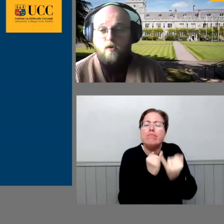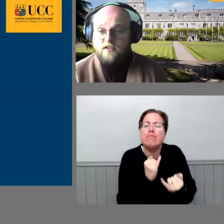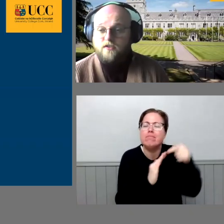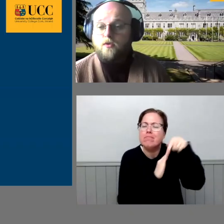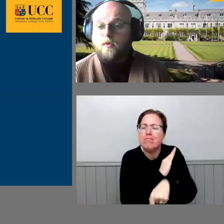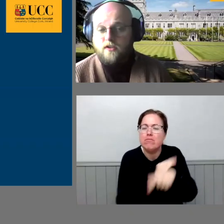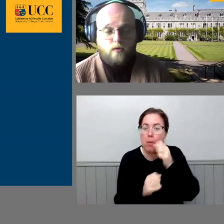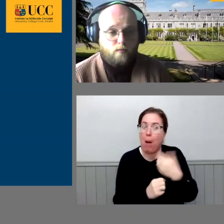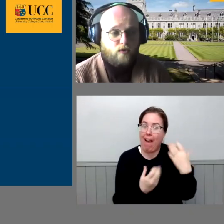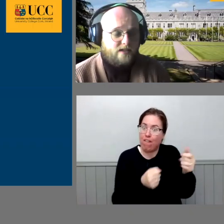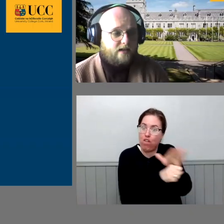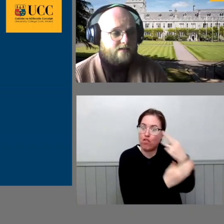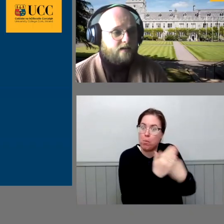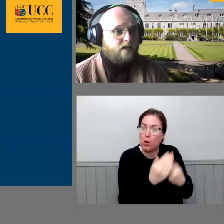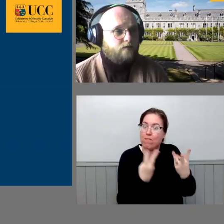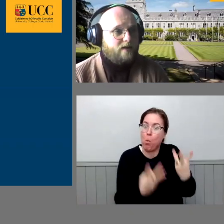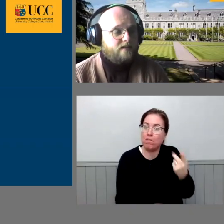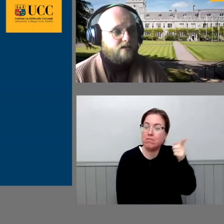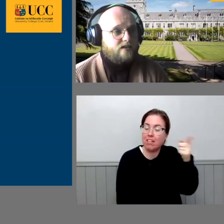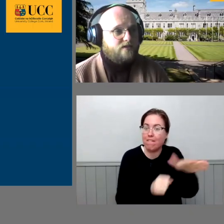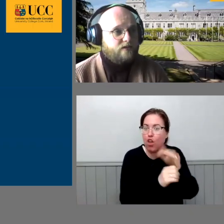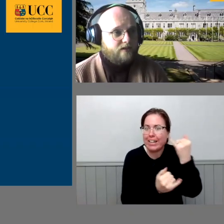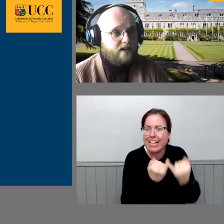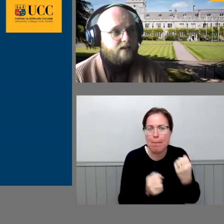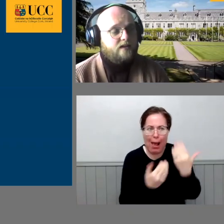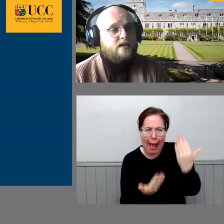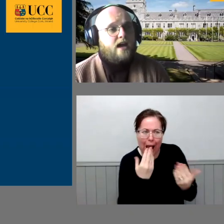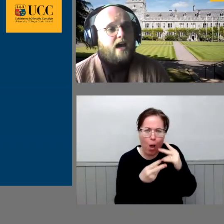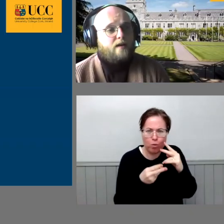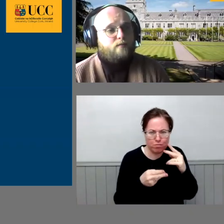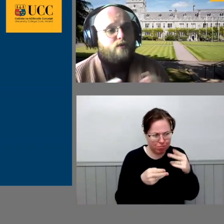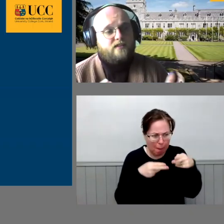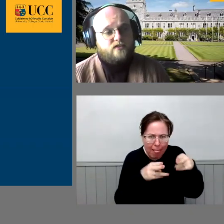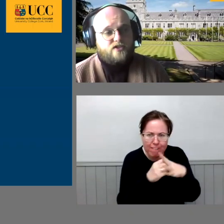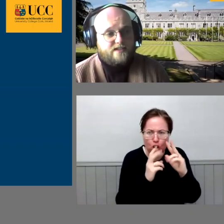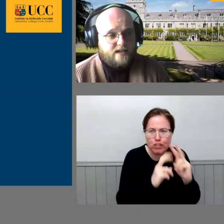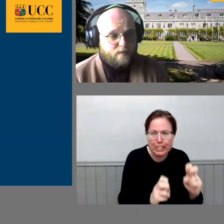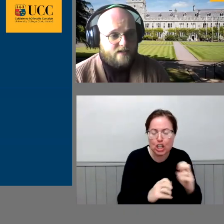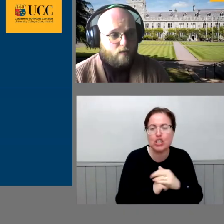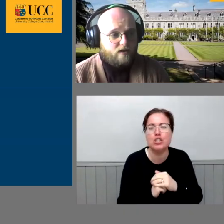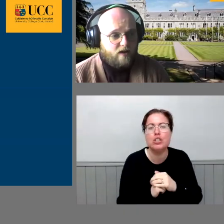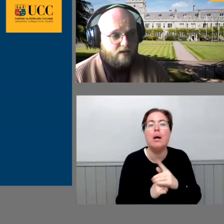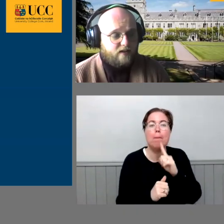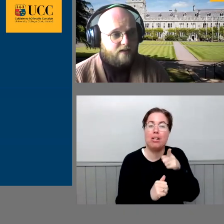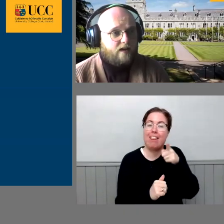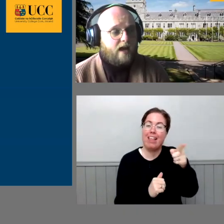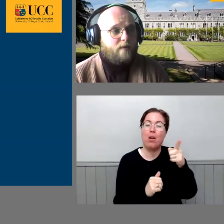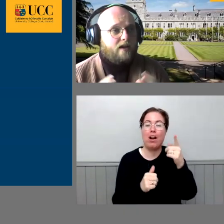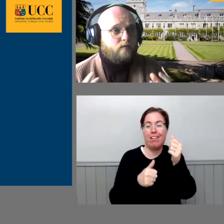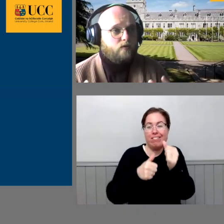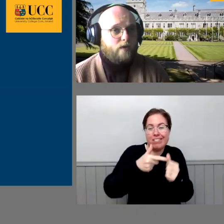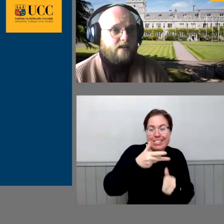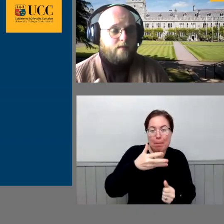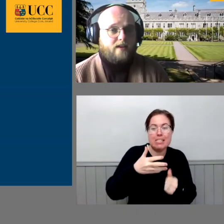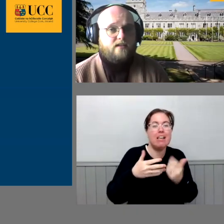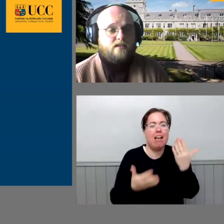full report if you do want to know more details on the kind of methodology that was undertaken. But these are just the steps that were involved in it. And